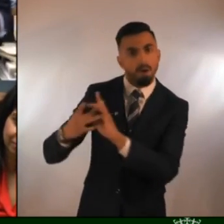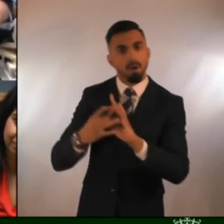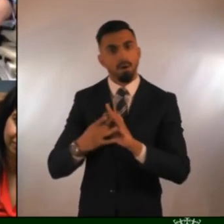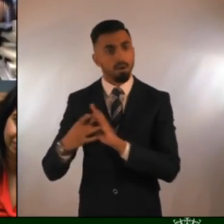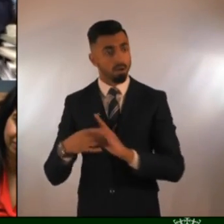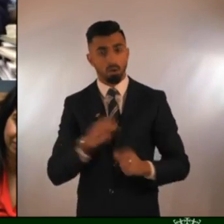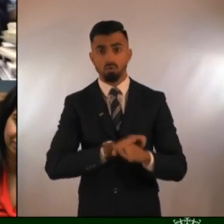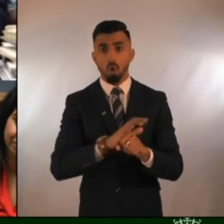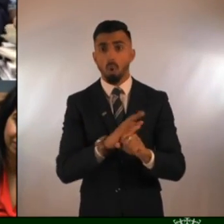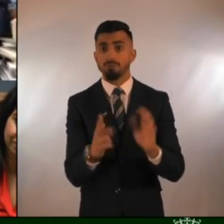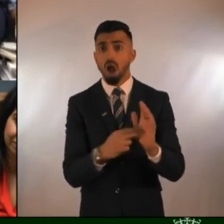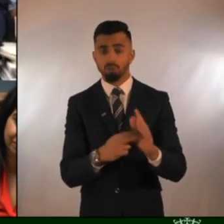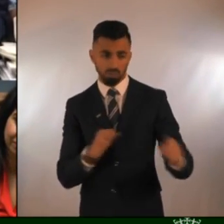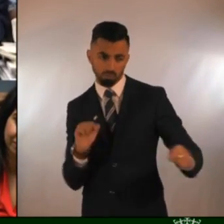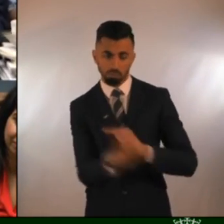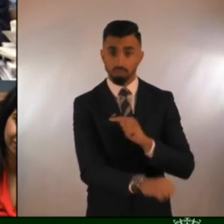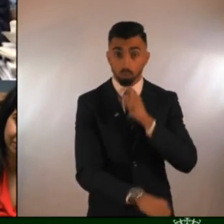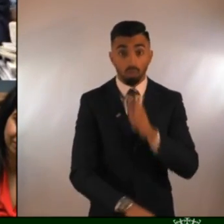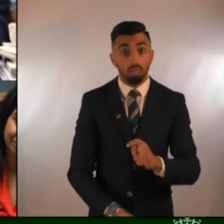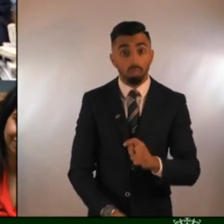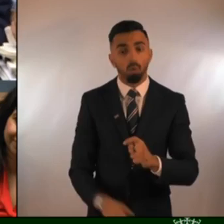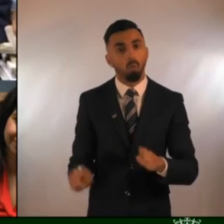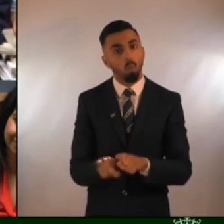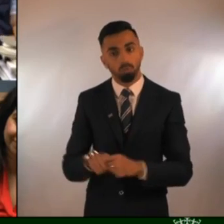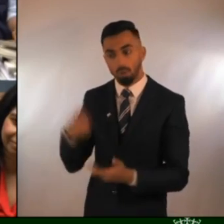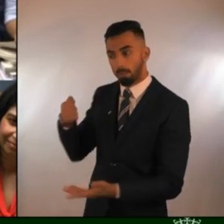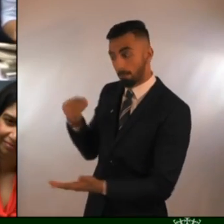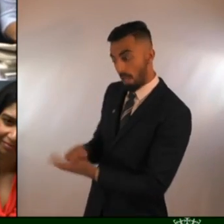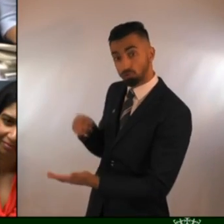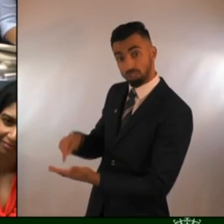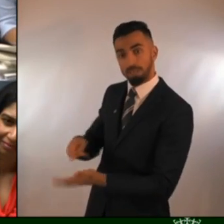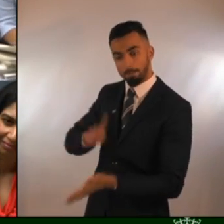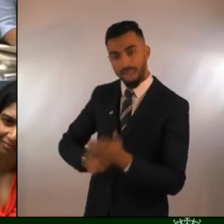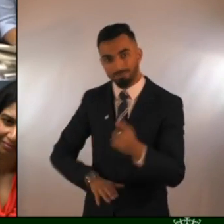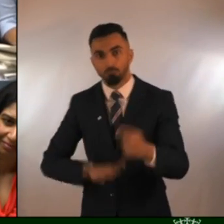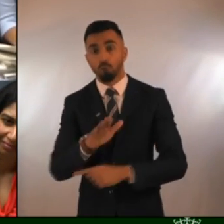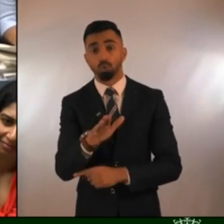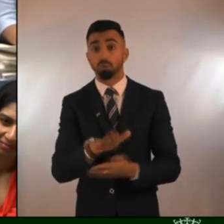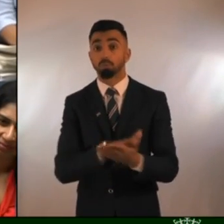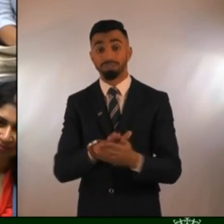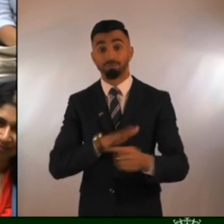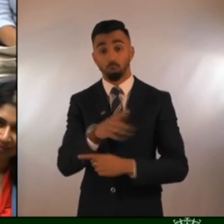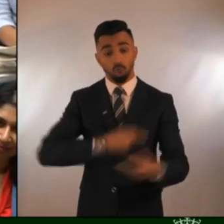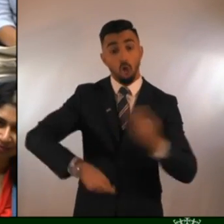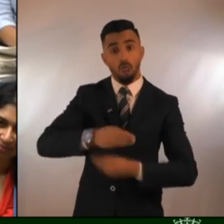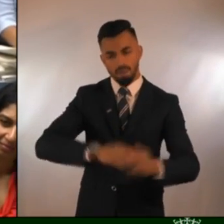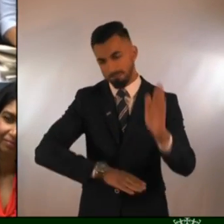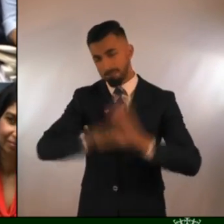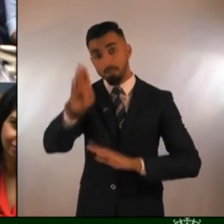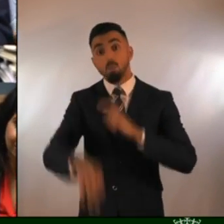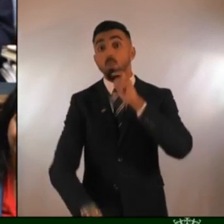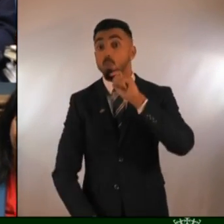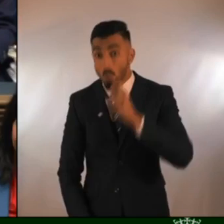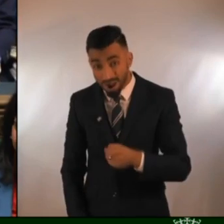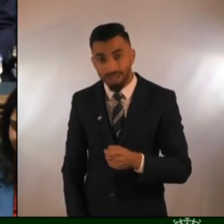delivers security today, but it also lays the foundations for prosperity tomorrow. This is just the start.